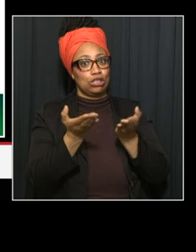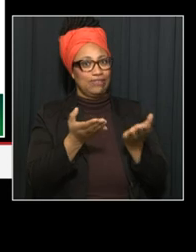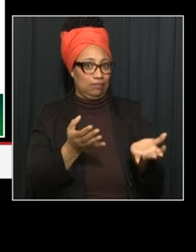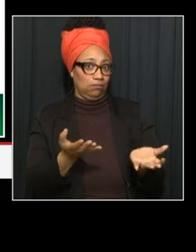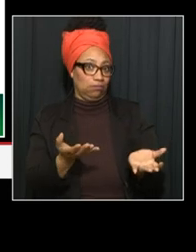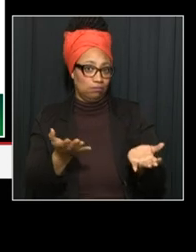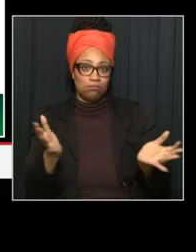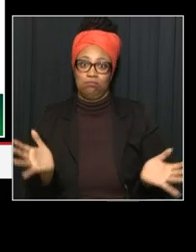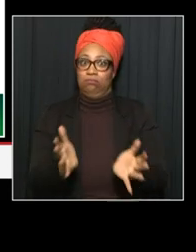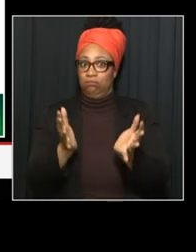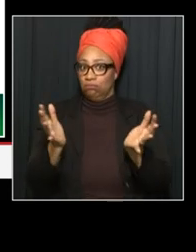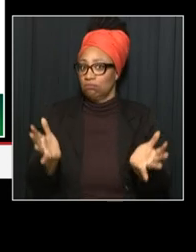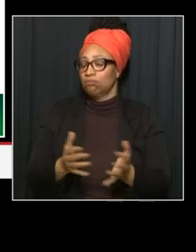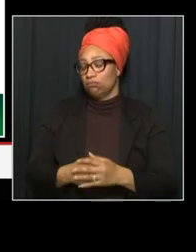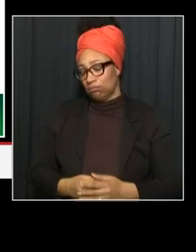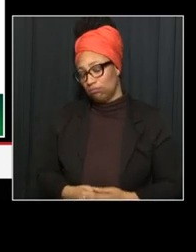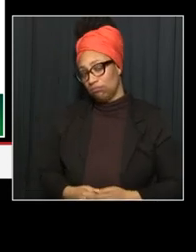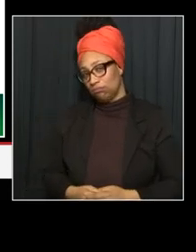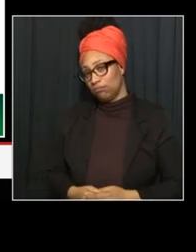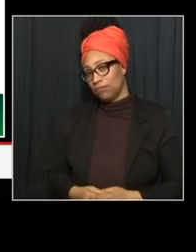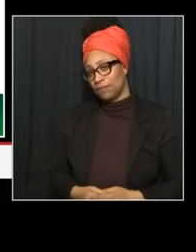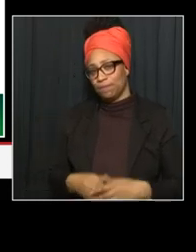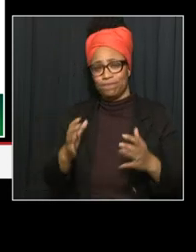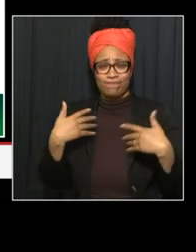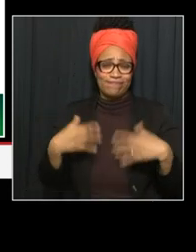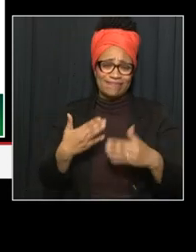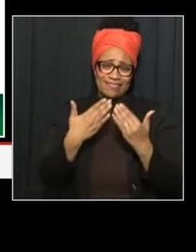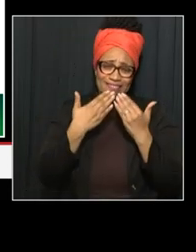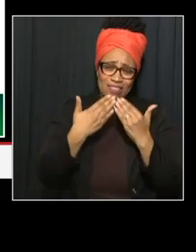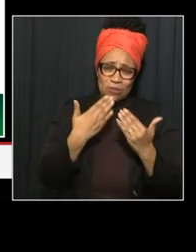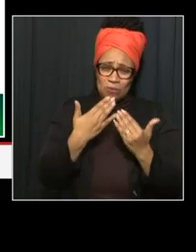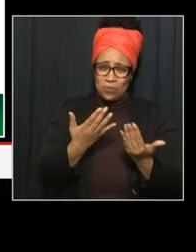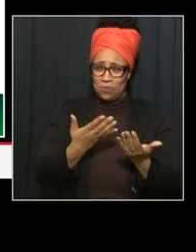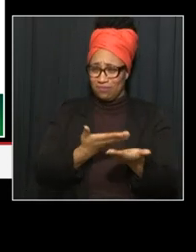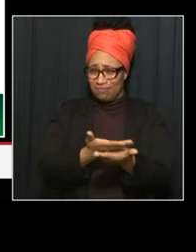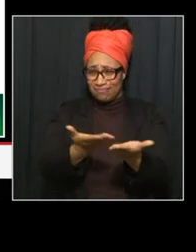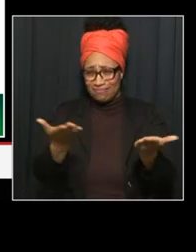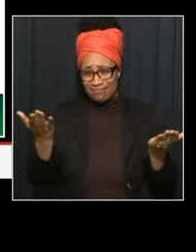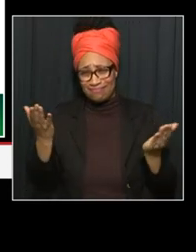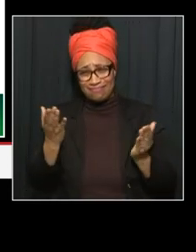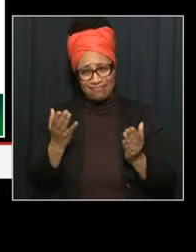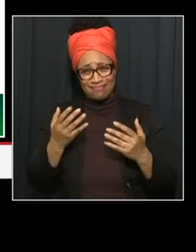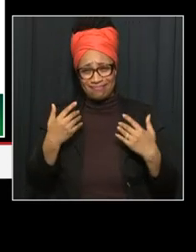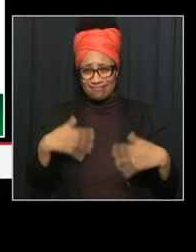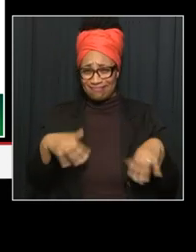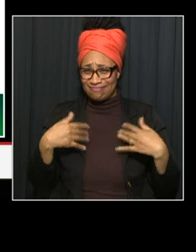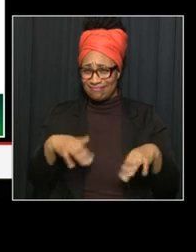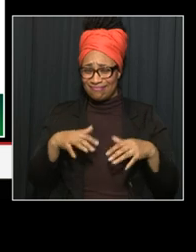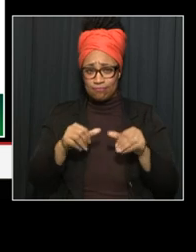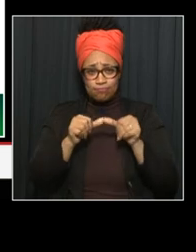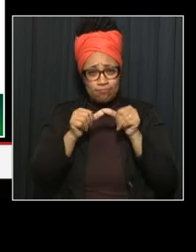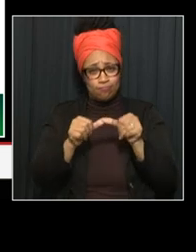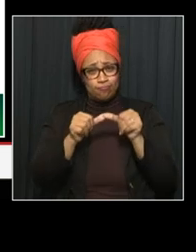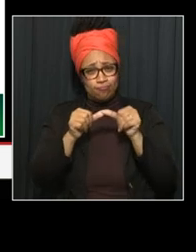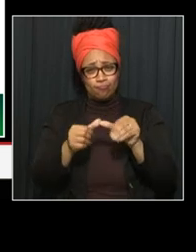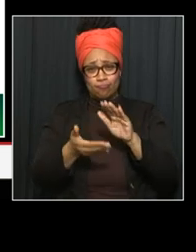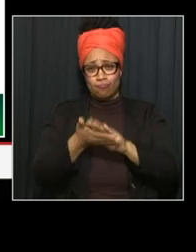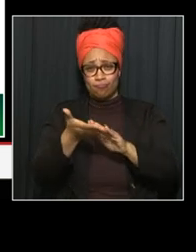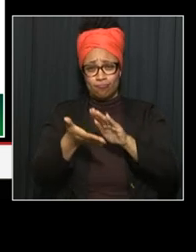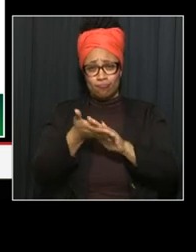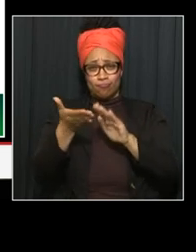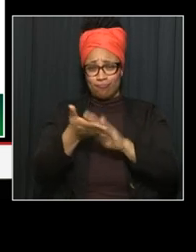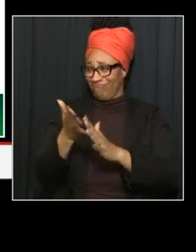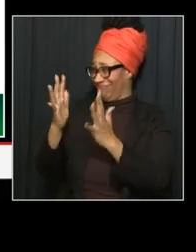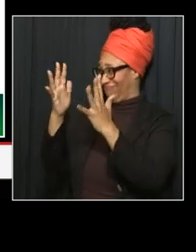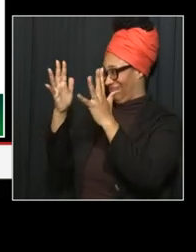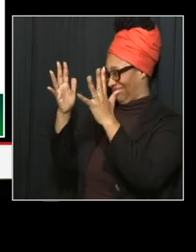we plan, invest, and move our city forward. I also want to thank, oh yeah, that is an important,